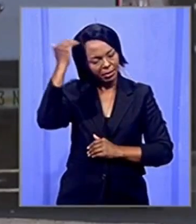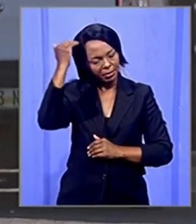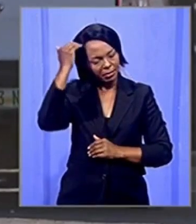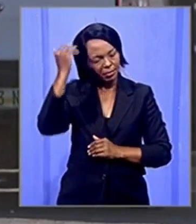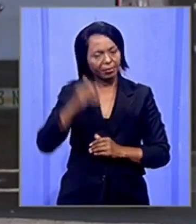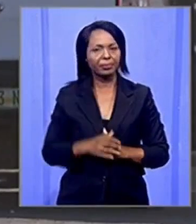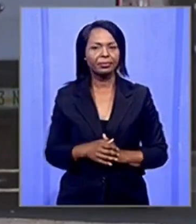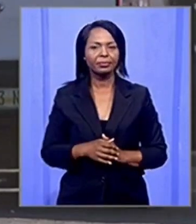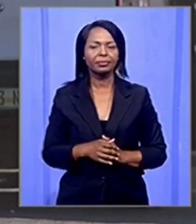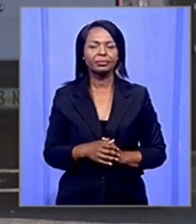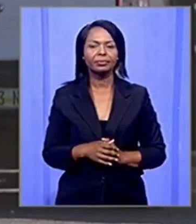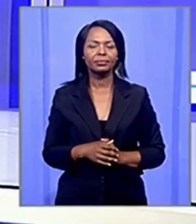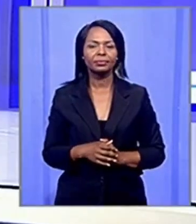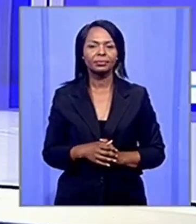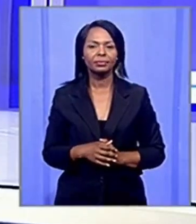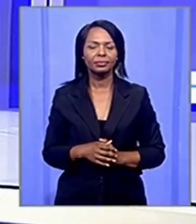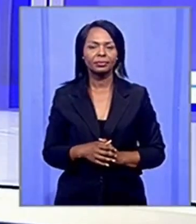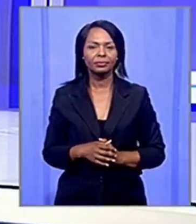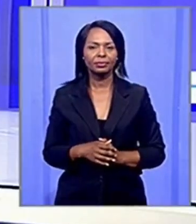Kimberley.